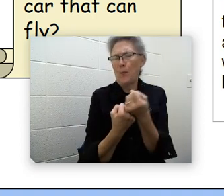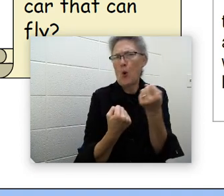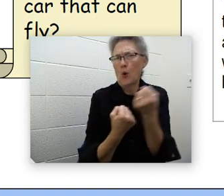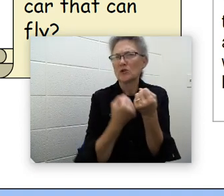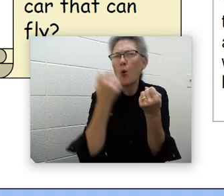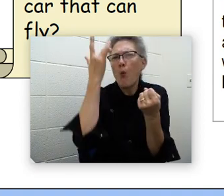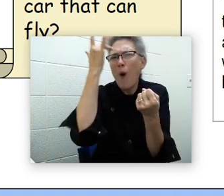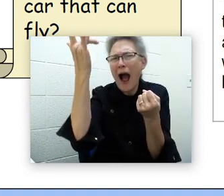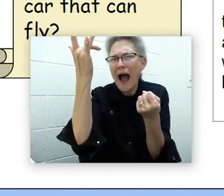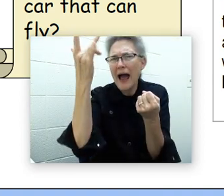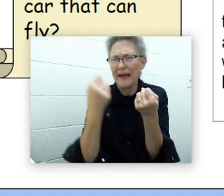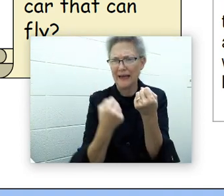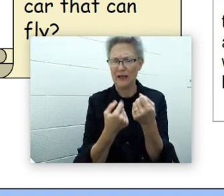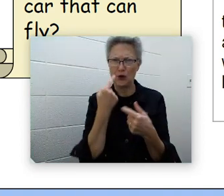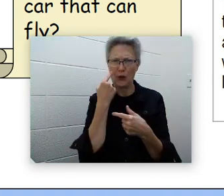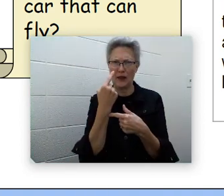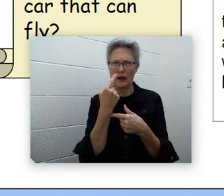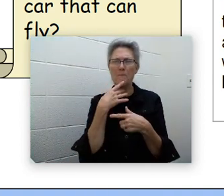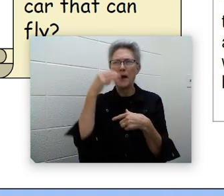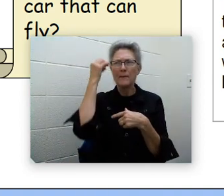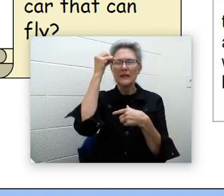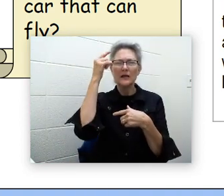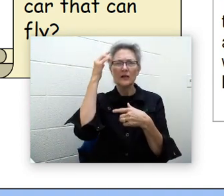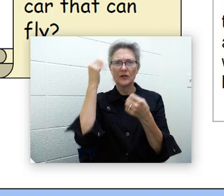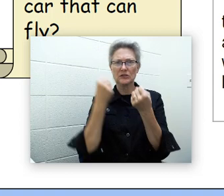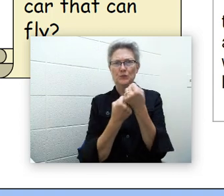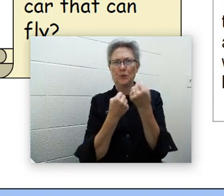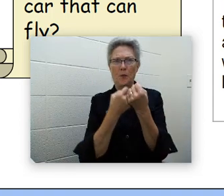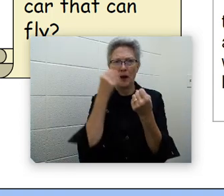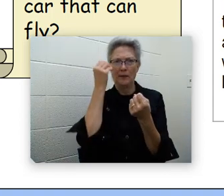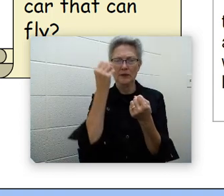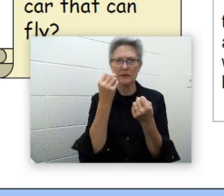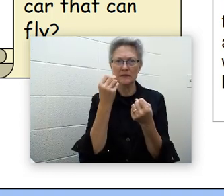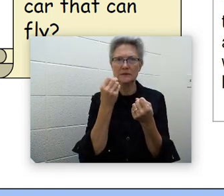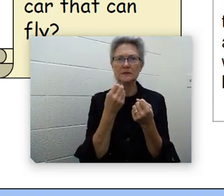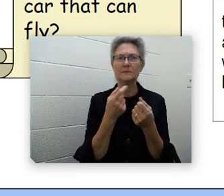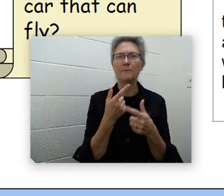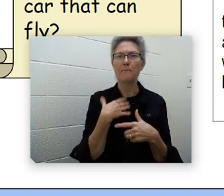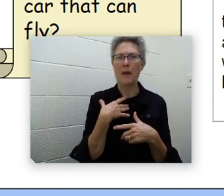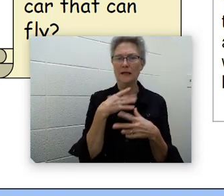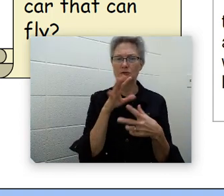my reason, what supports my opinion to back up my would you rather choice.